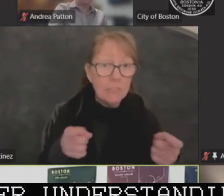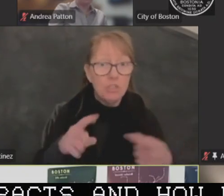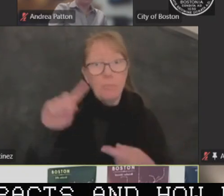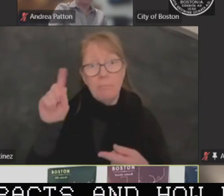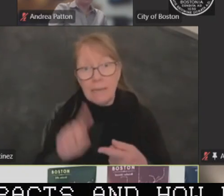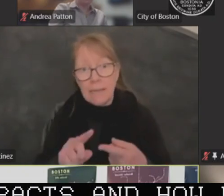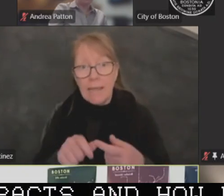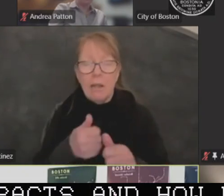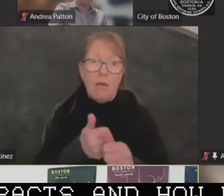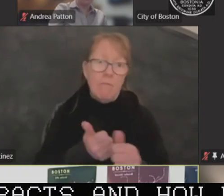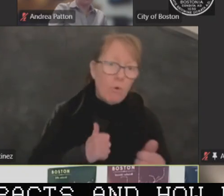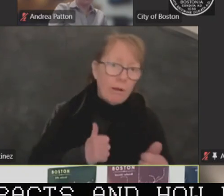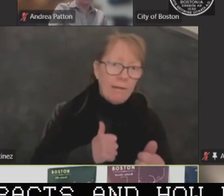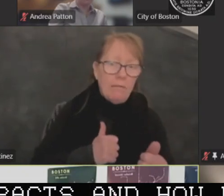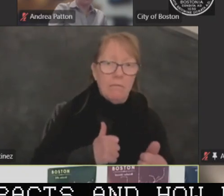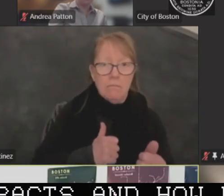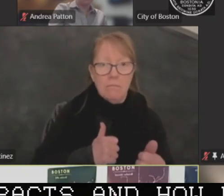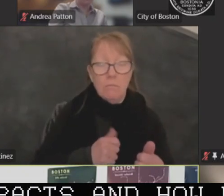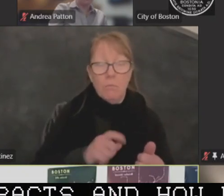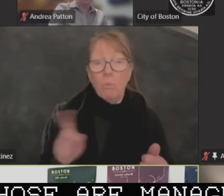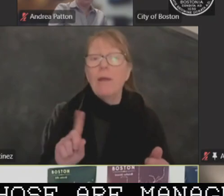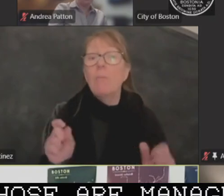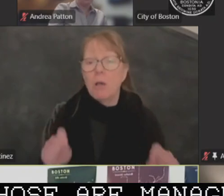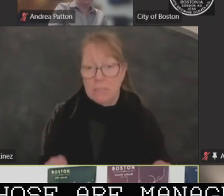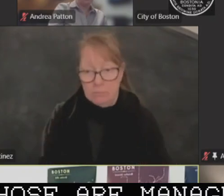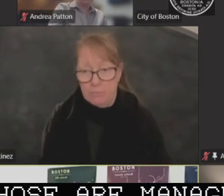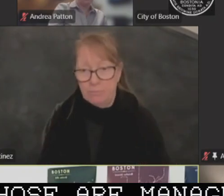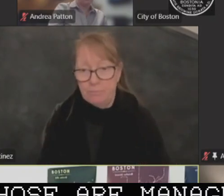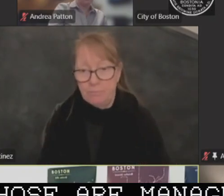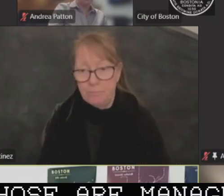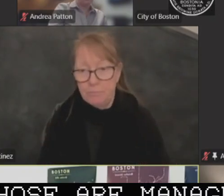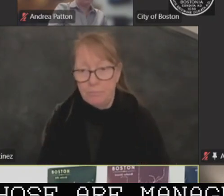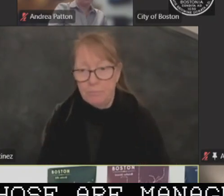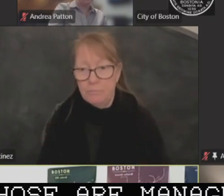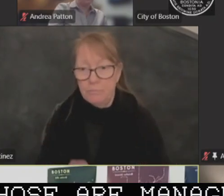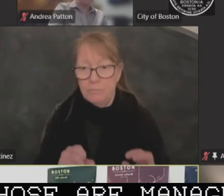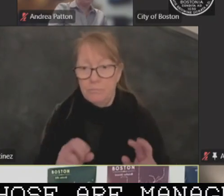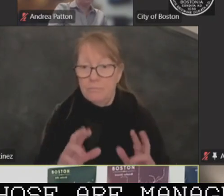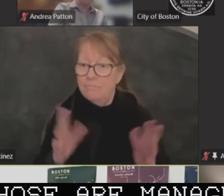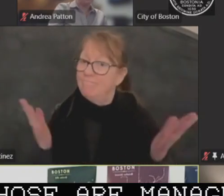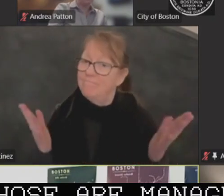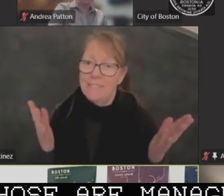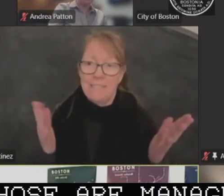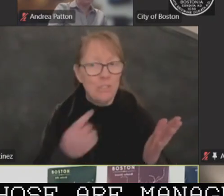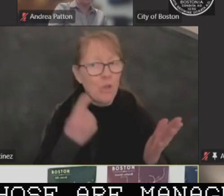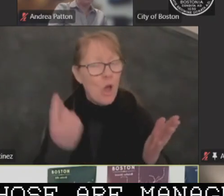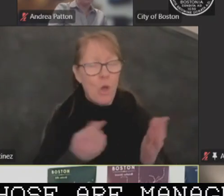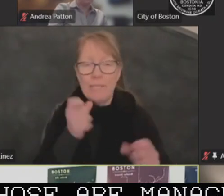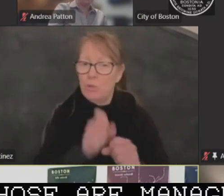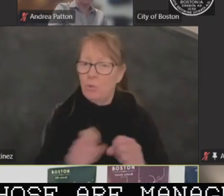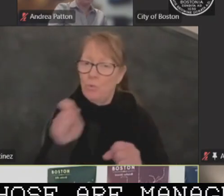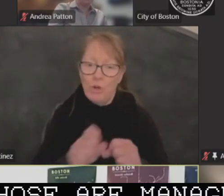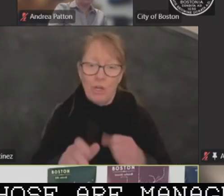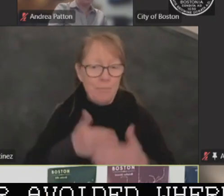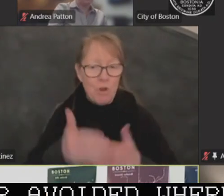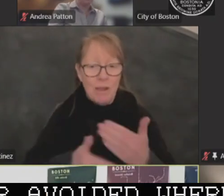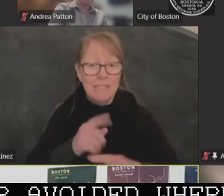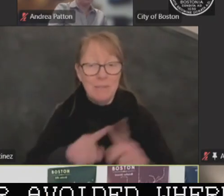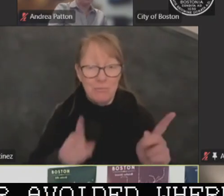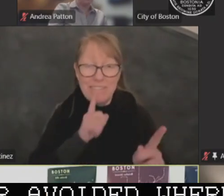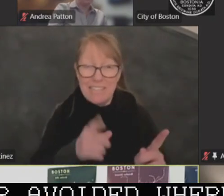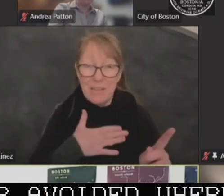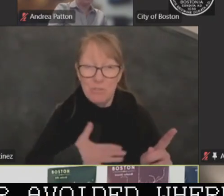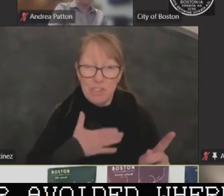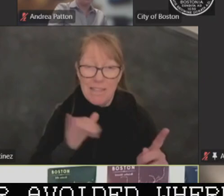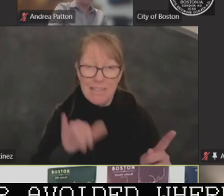avoided wherever possible. So hopefully, this is always a work in progress, but really appreciate that feedback, and hopefully we